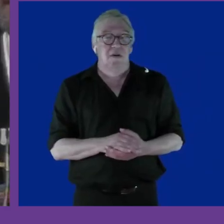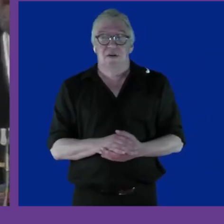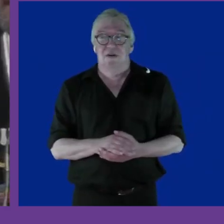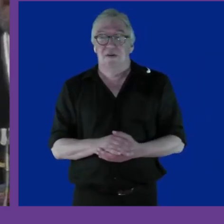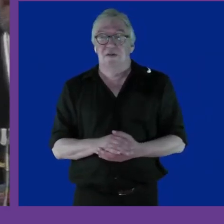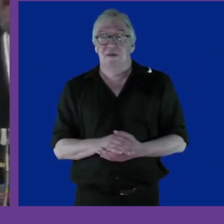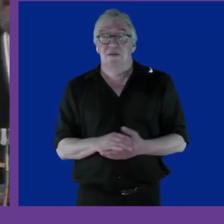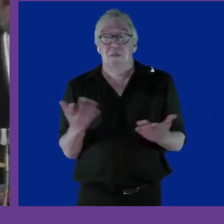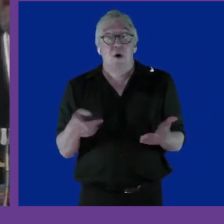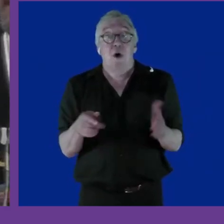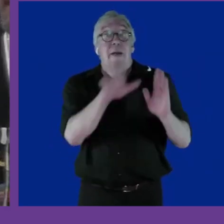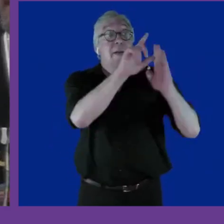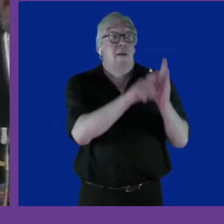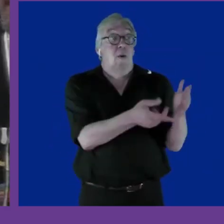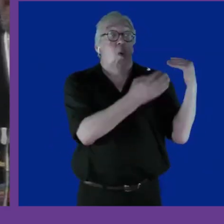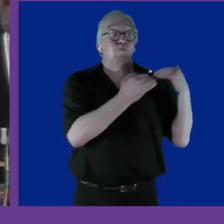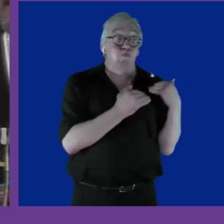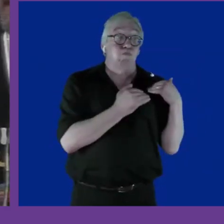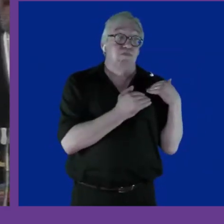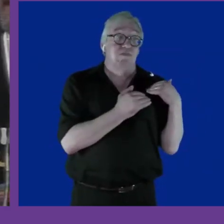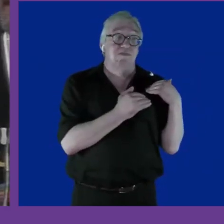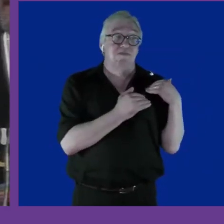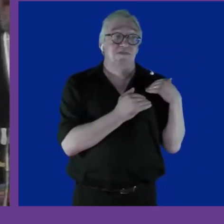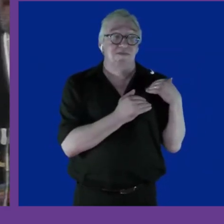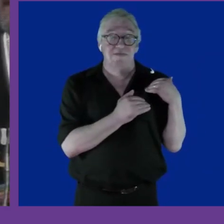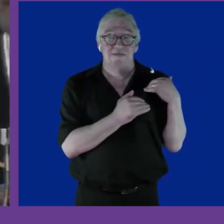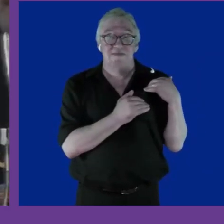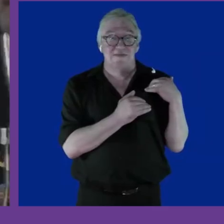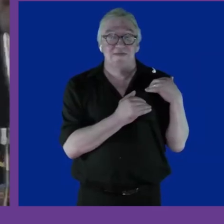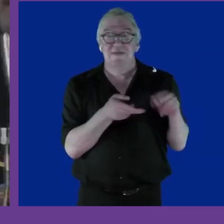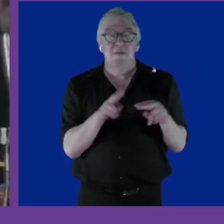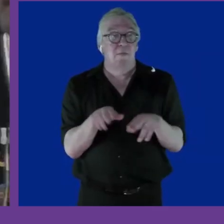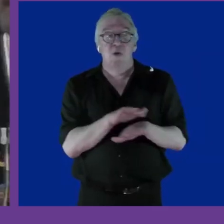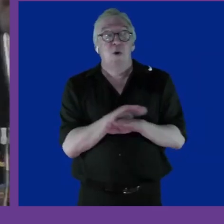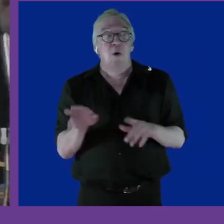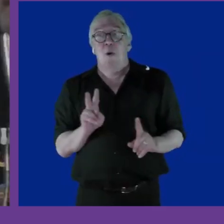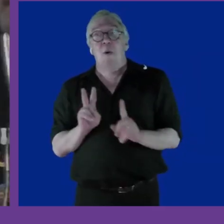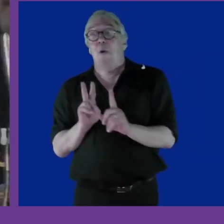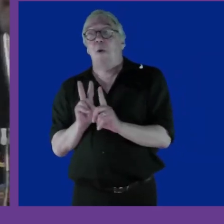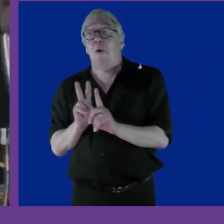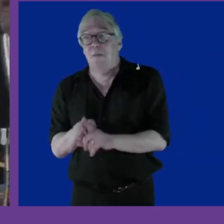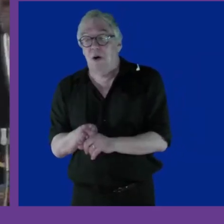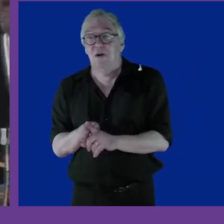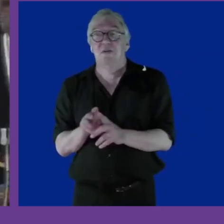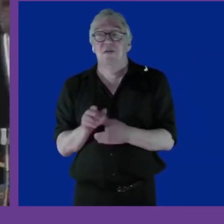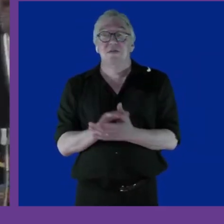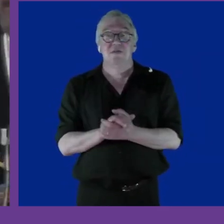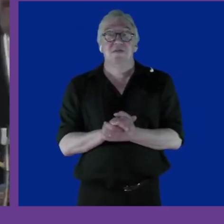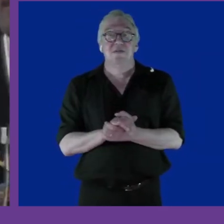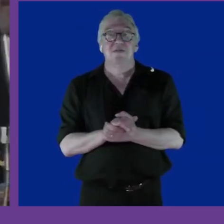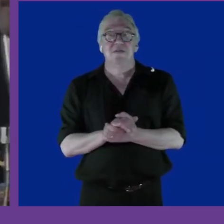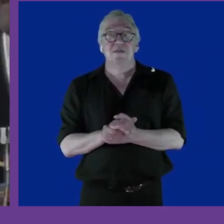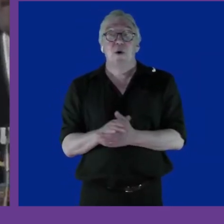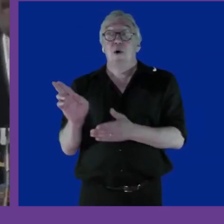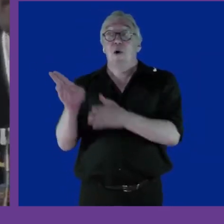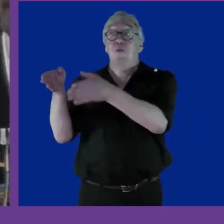legal obligation. And if you, which means if you don't comply, your users will be angry at some point. And